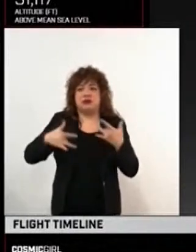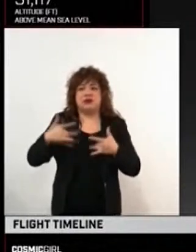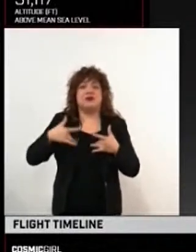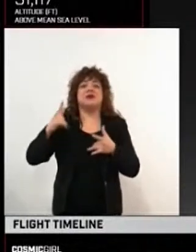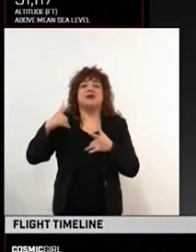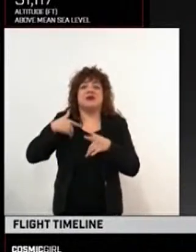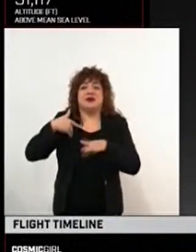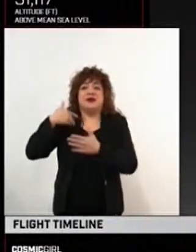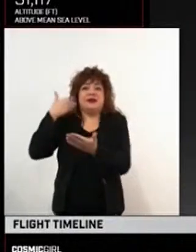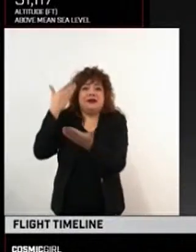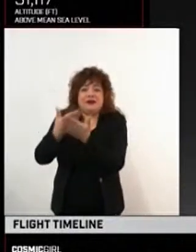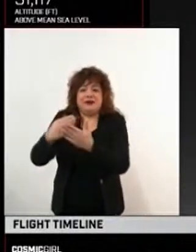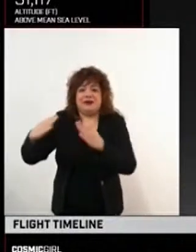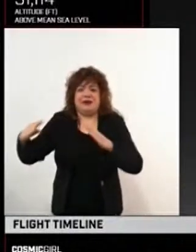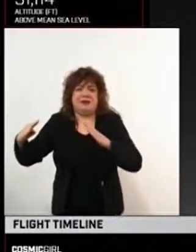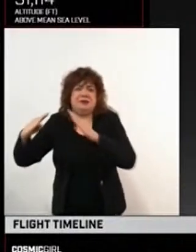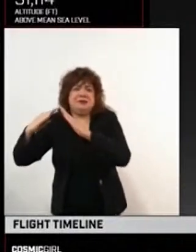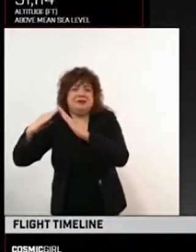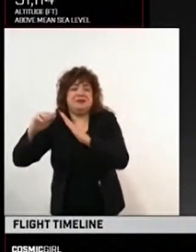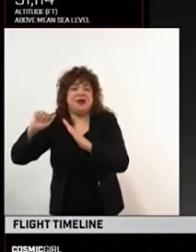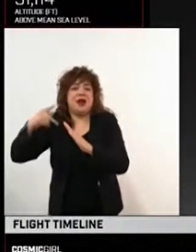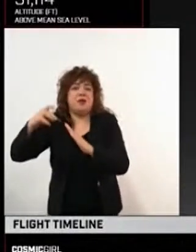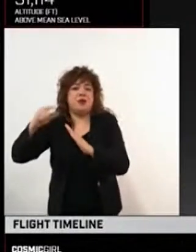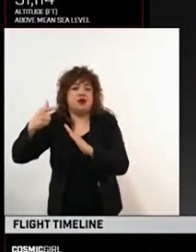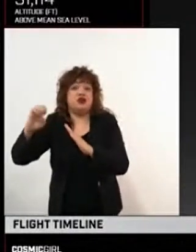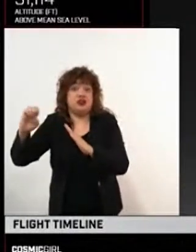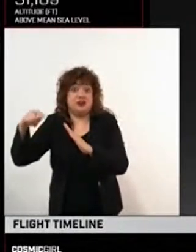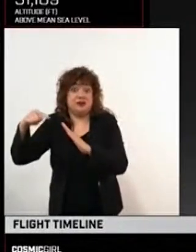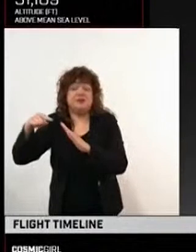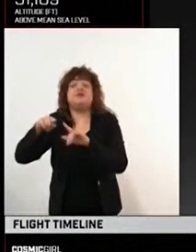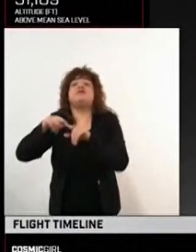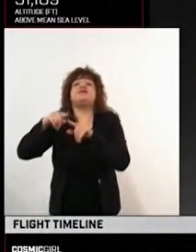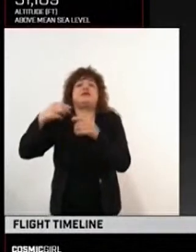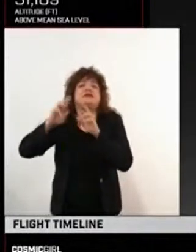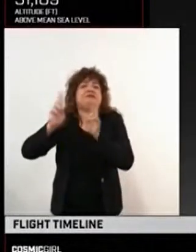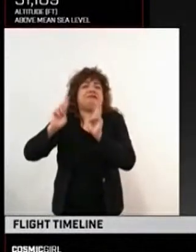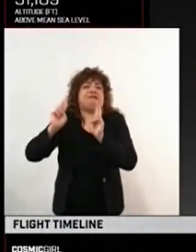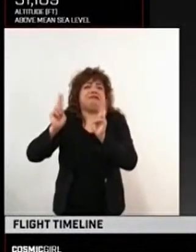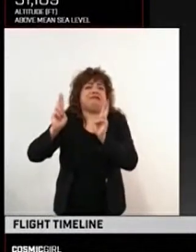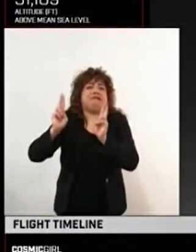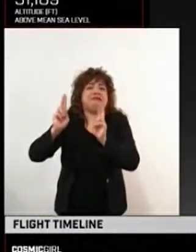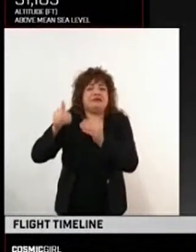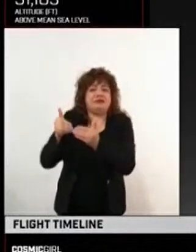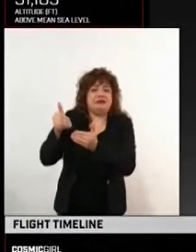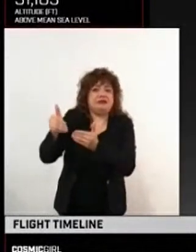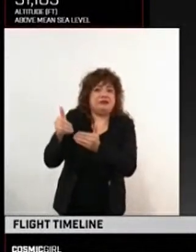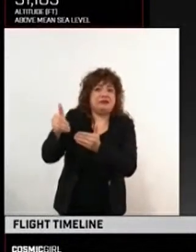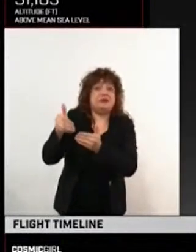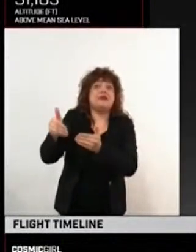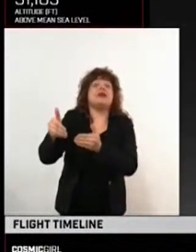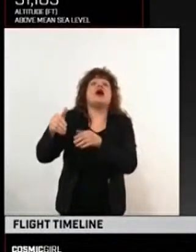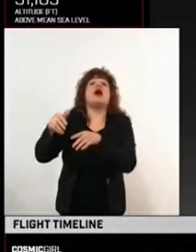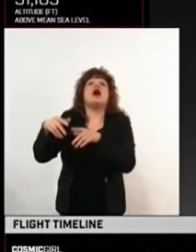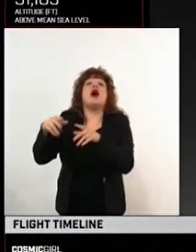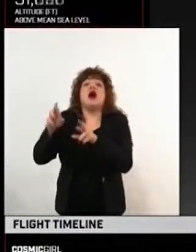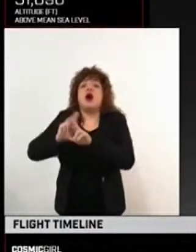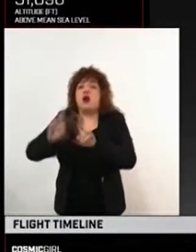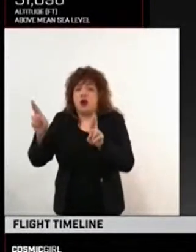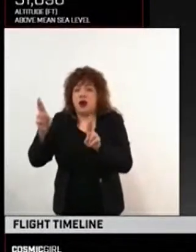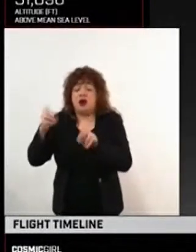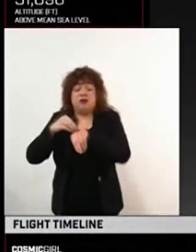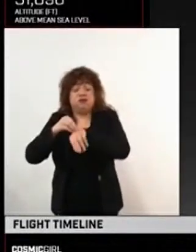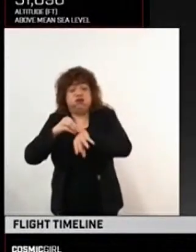space. This will also mark a point where it will be safe to do fairing separation and set up our system for payload deployment.